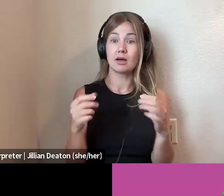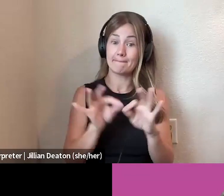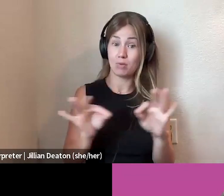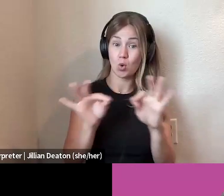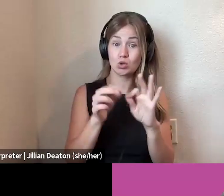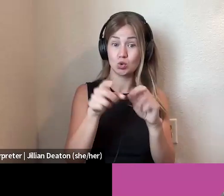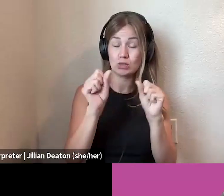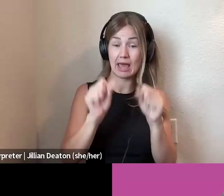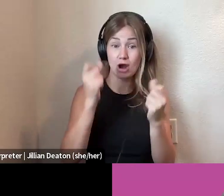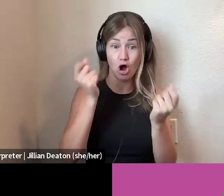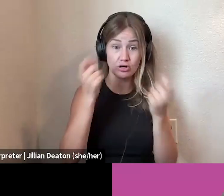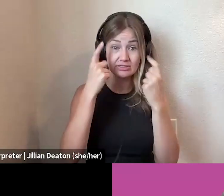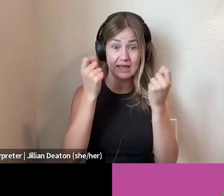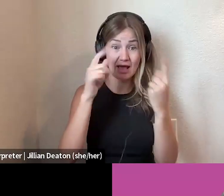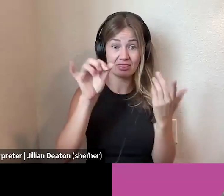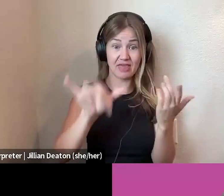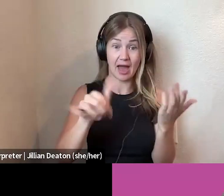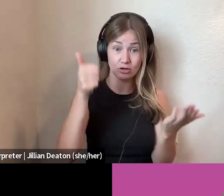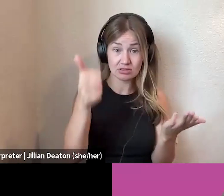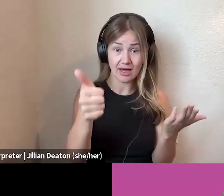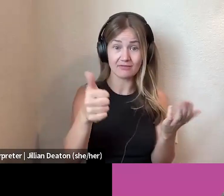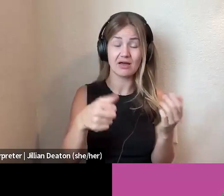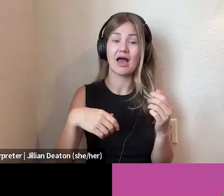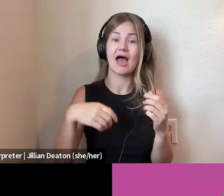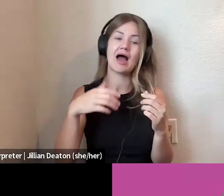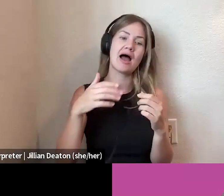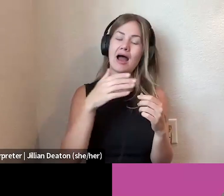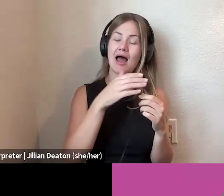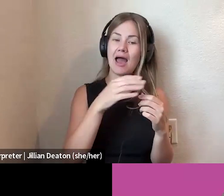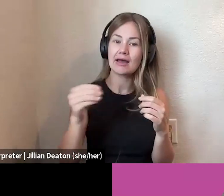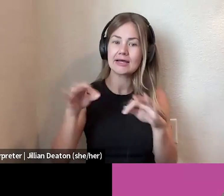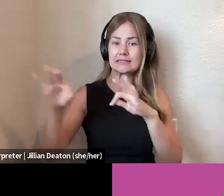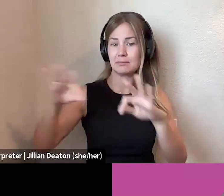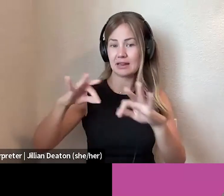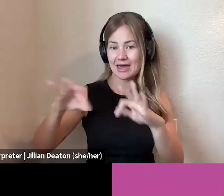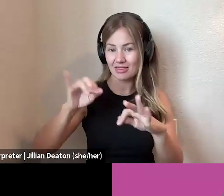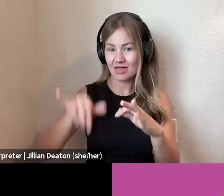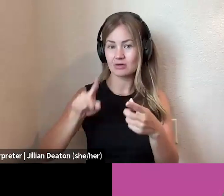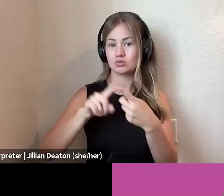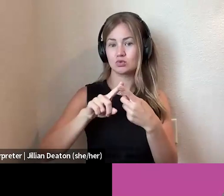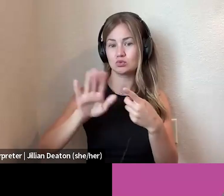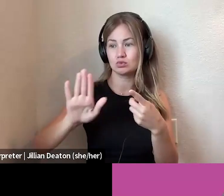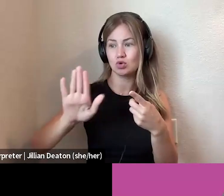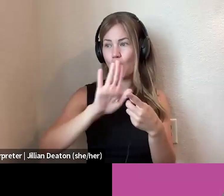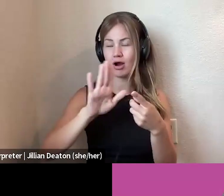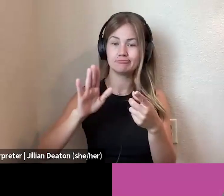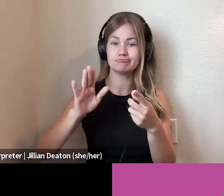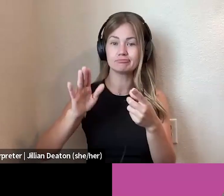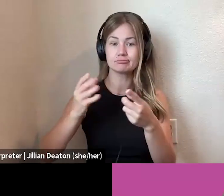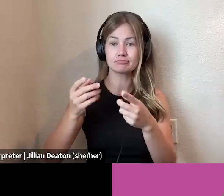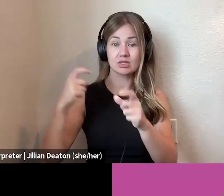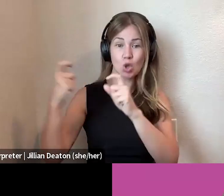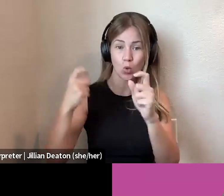think is just important when leading an organization, and articulate that to your funders, gives